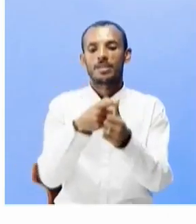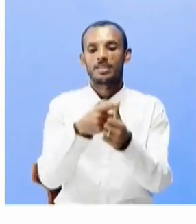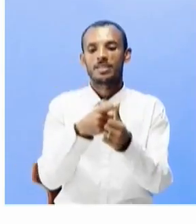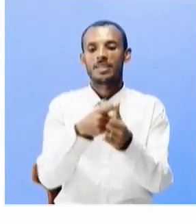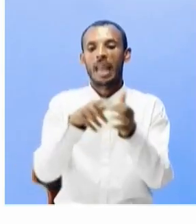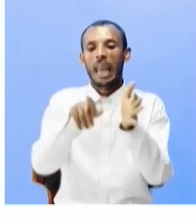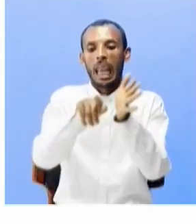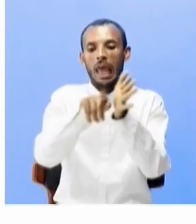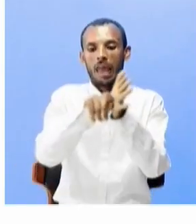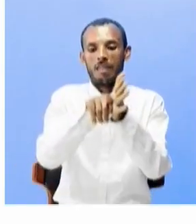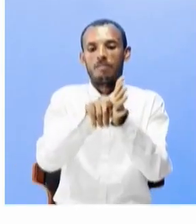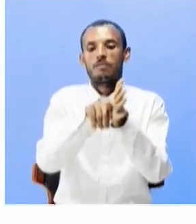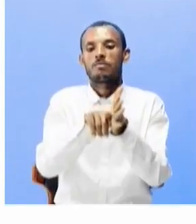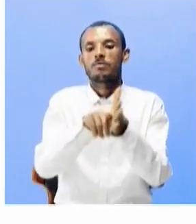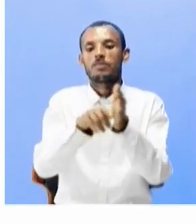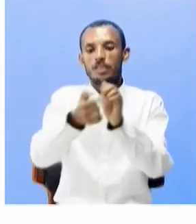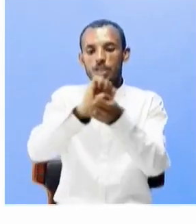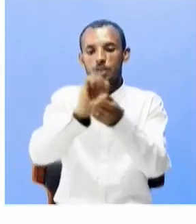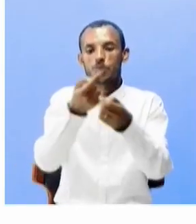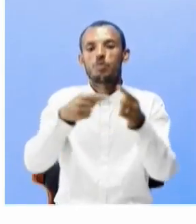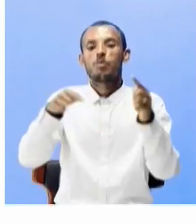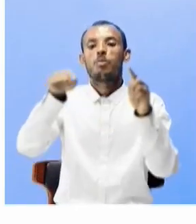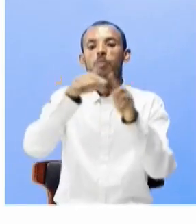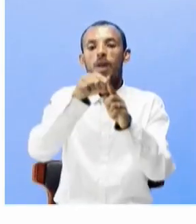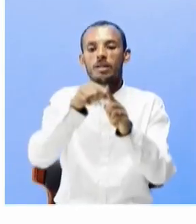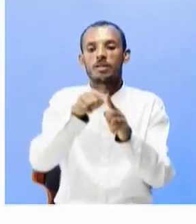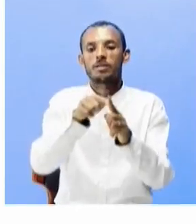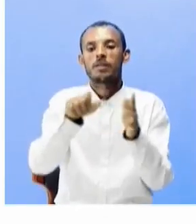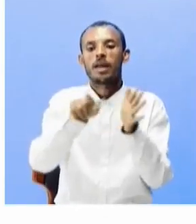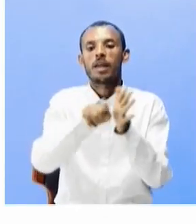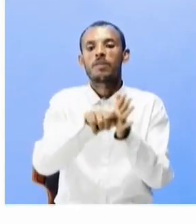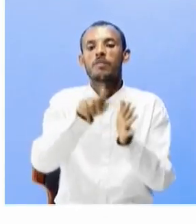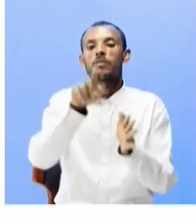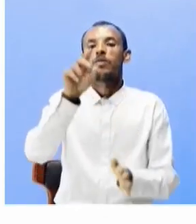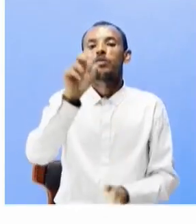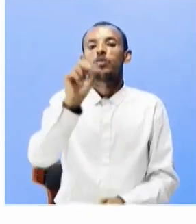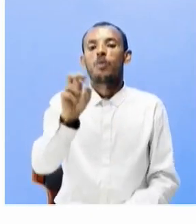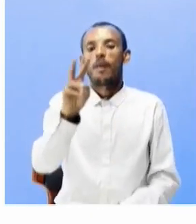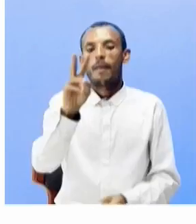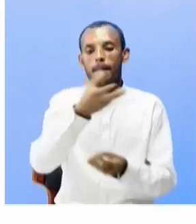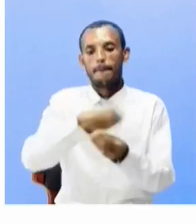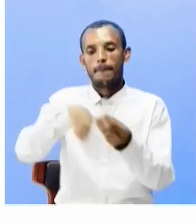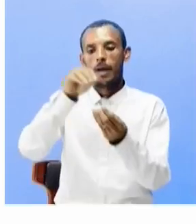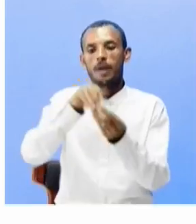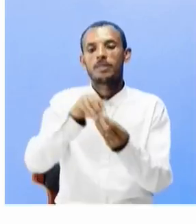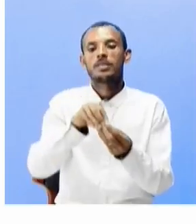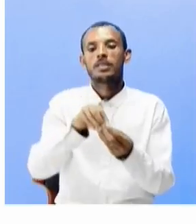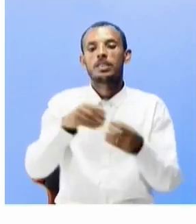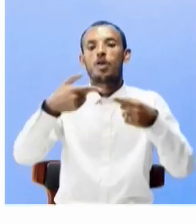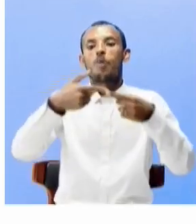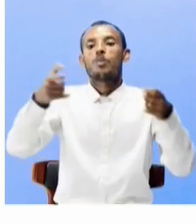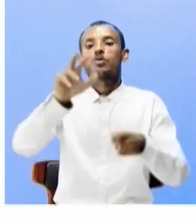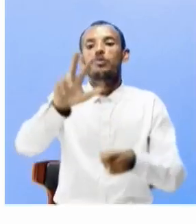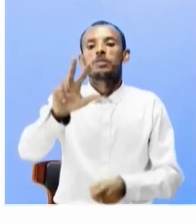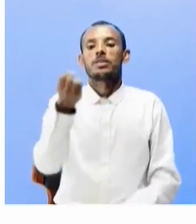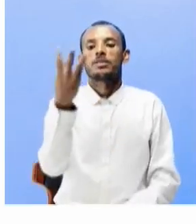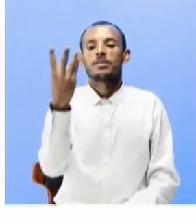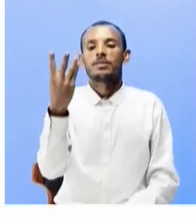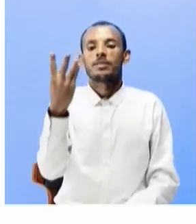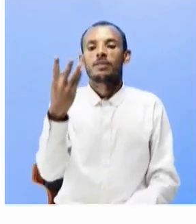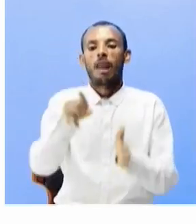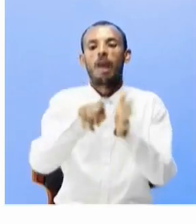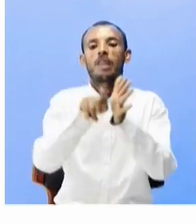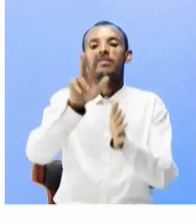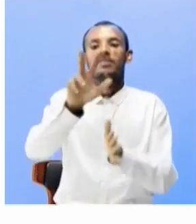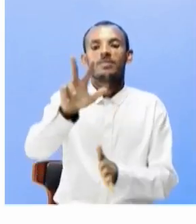negative will be plus. So, negative 12 plus, what is the opposite of 3? Good,